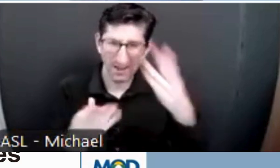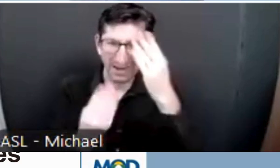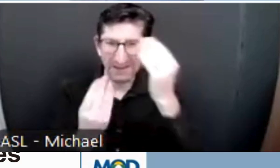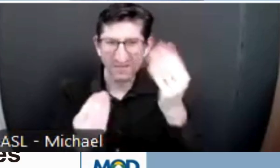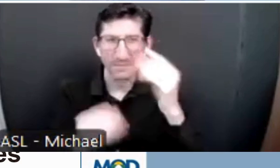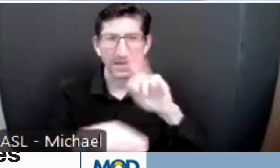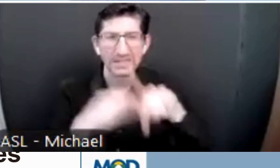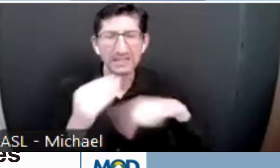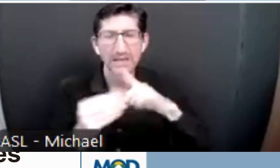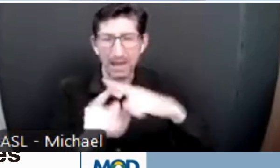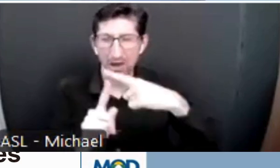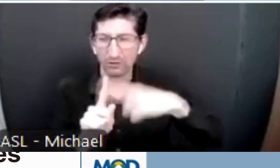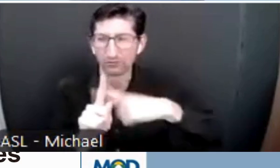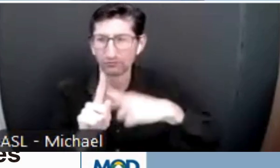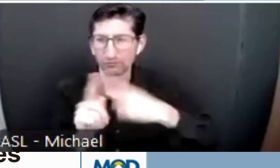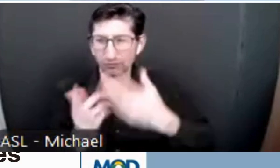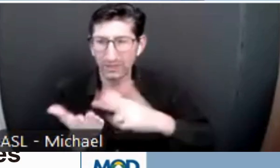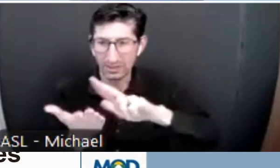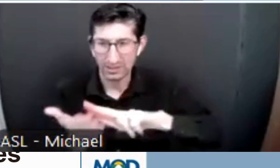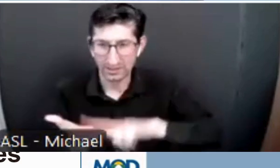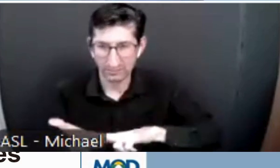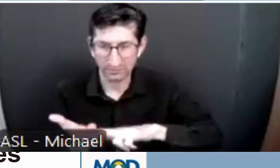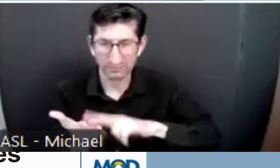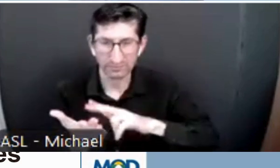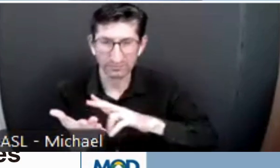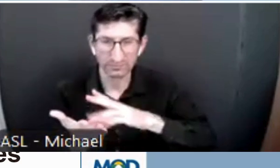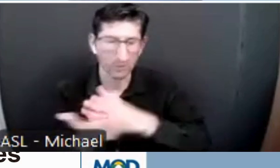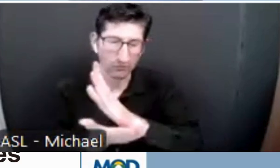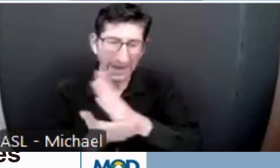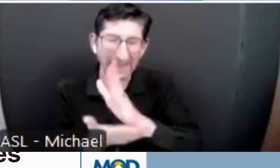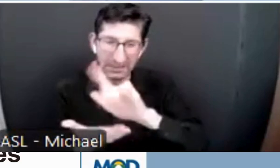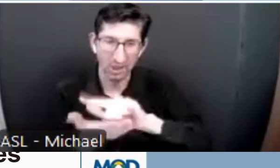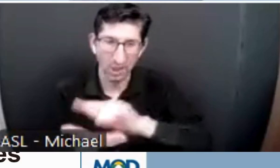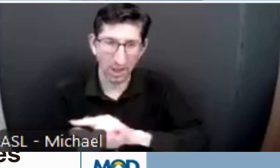as do the local legal aid agencies. And